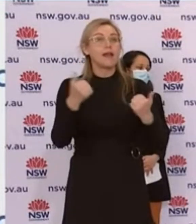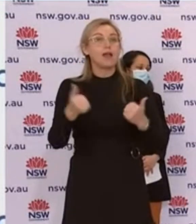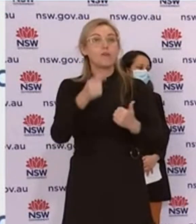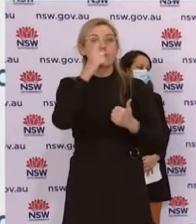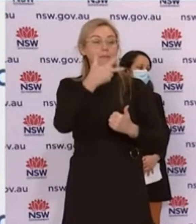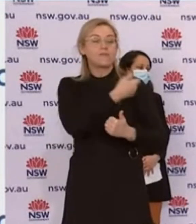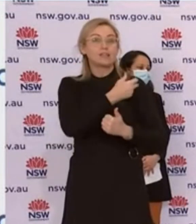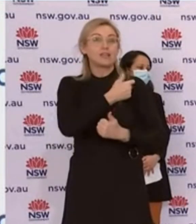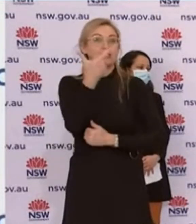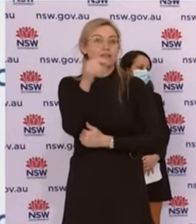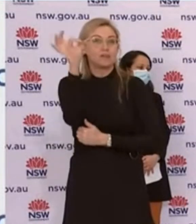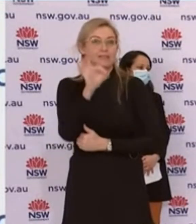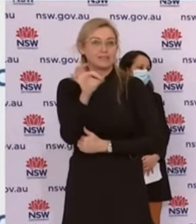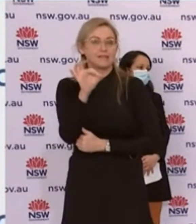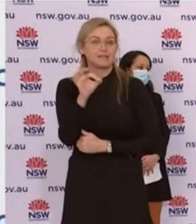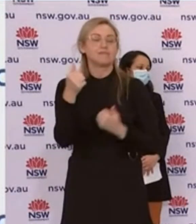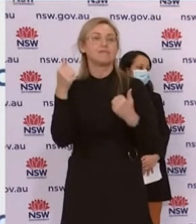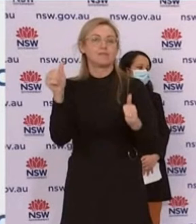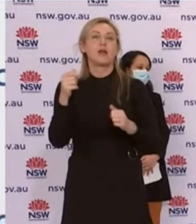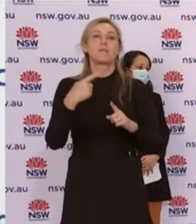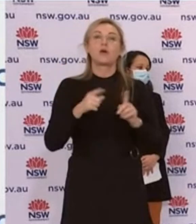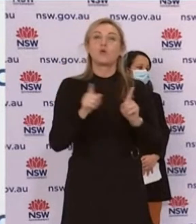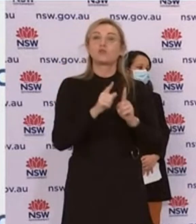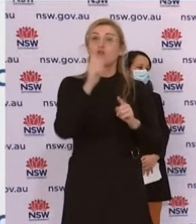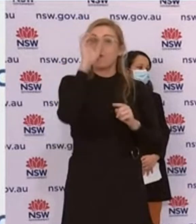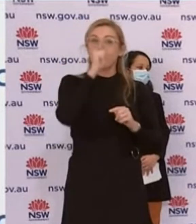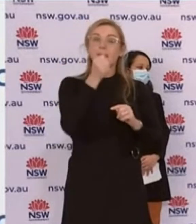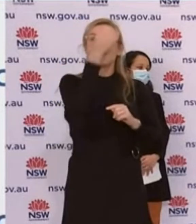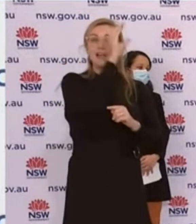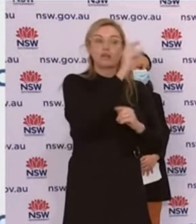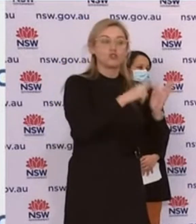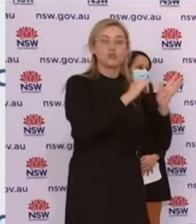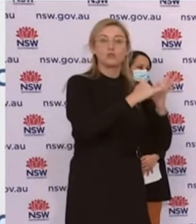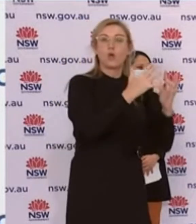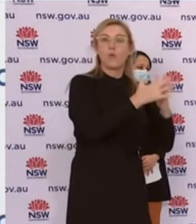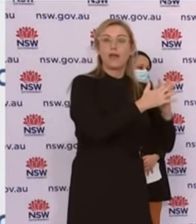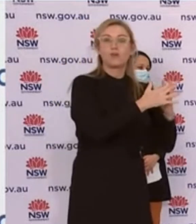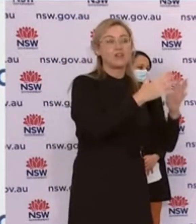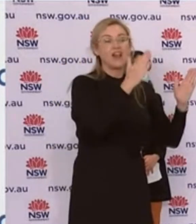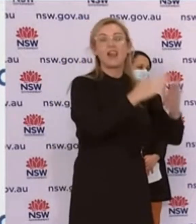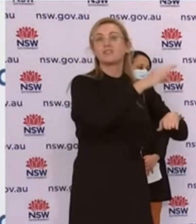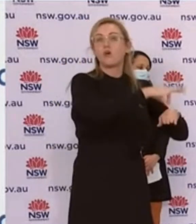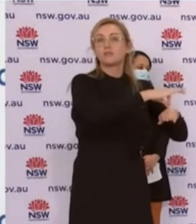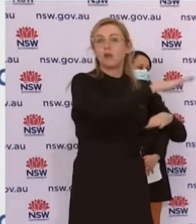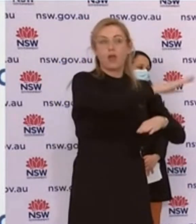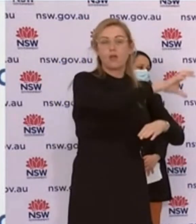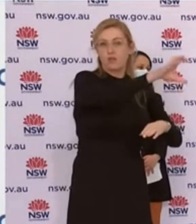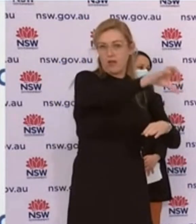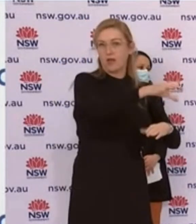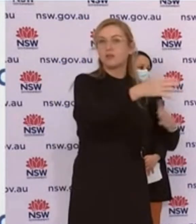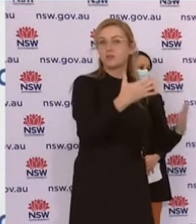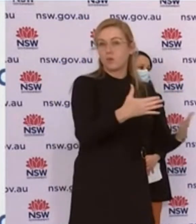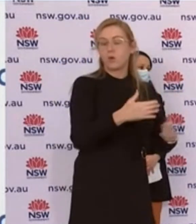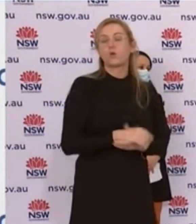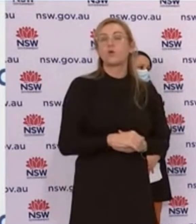We also have to be mindful that the density in regional New South Wales is different, access to hospitals is very different. So there's a number of things you need to consider. But all